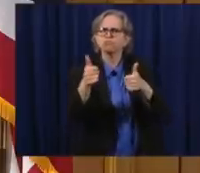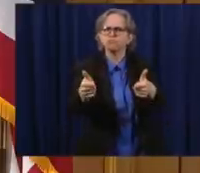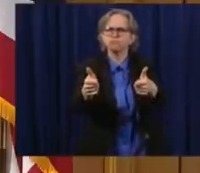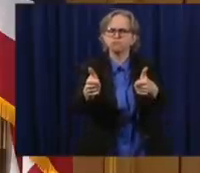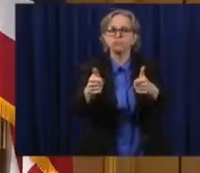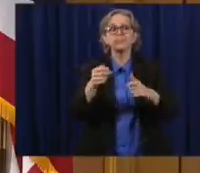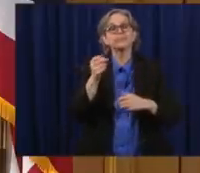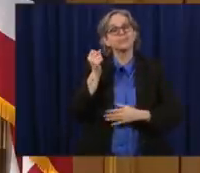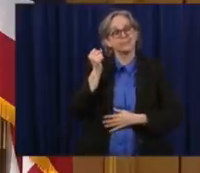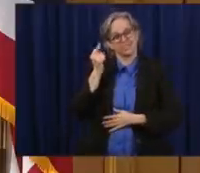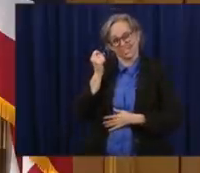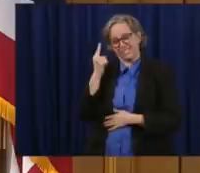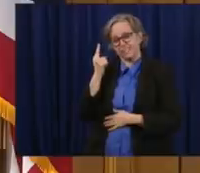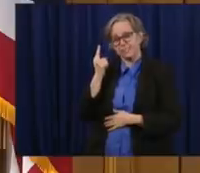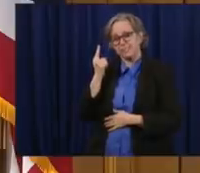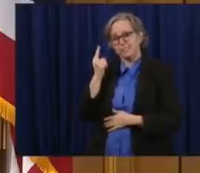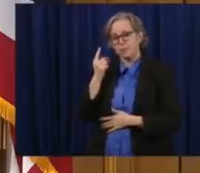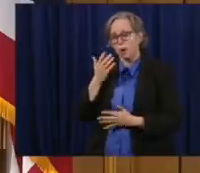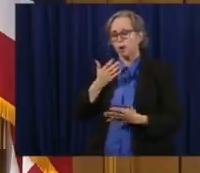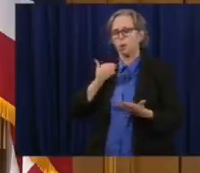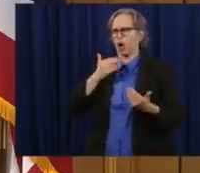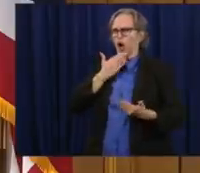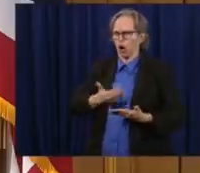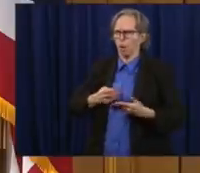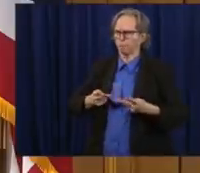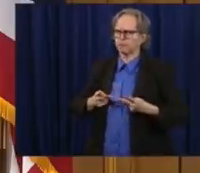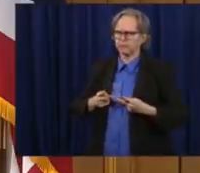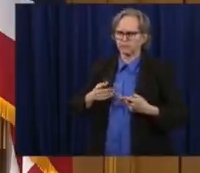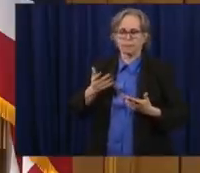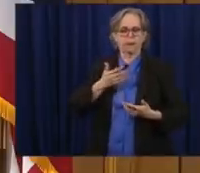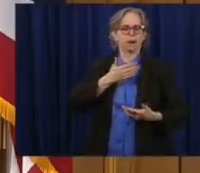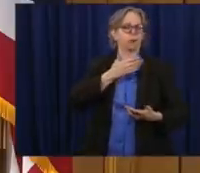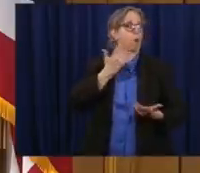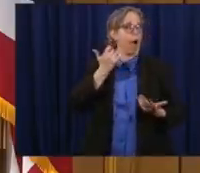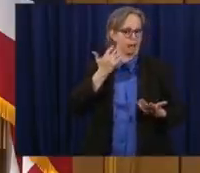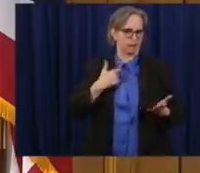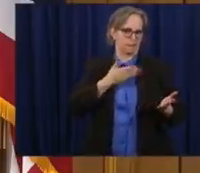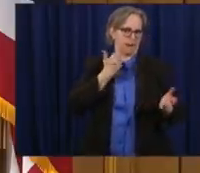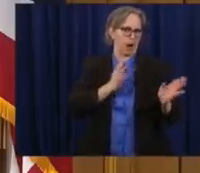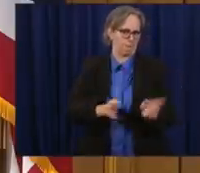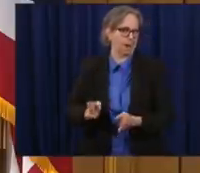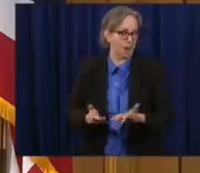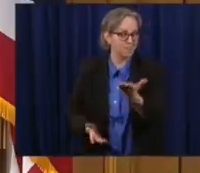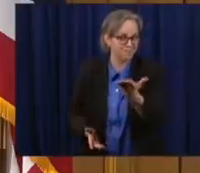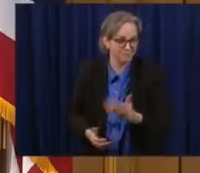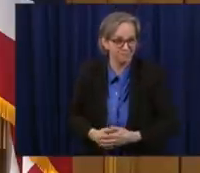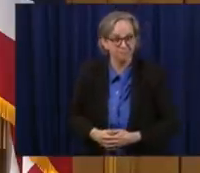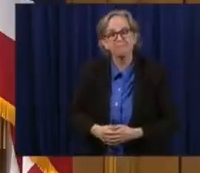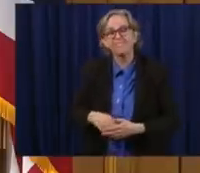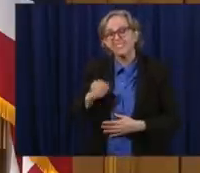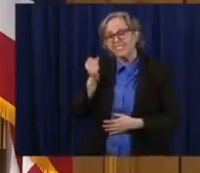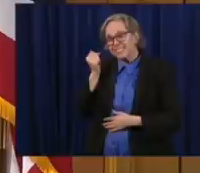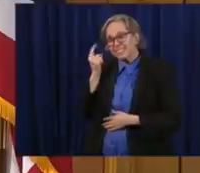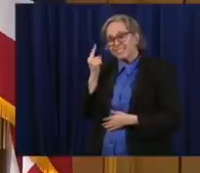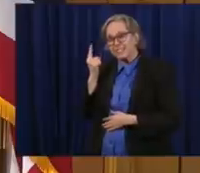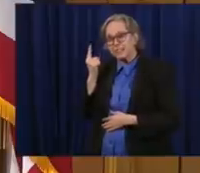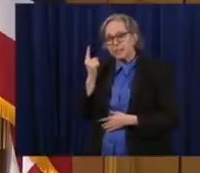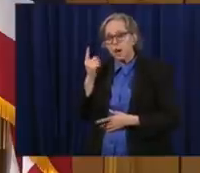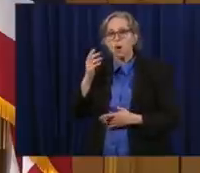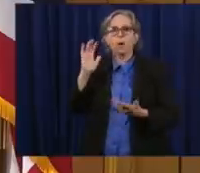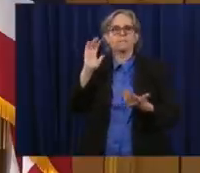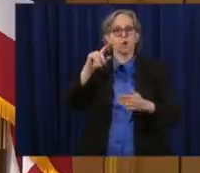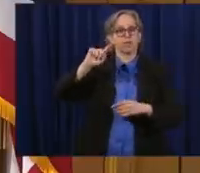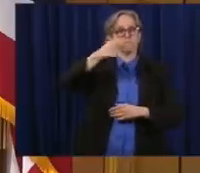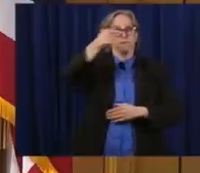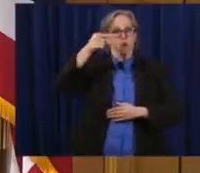going to have to slowly do this, but now we're ready to move into the next phase. I